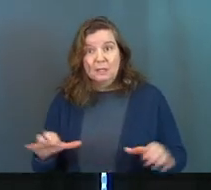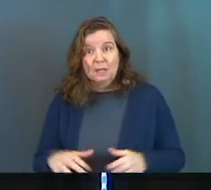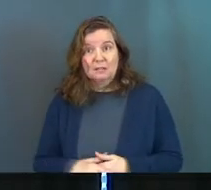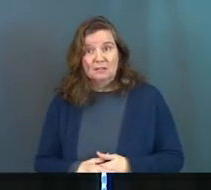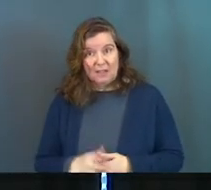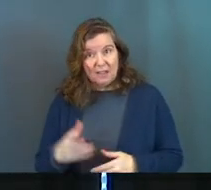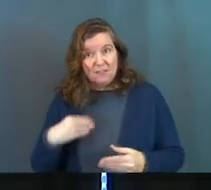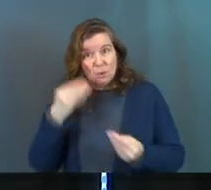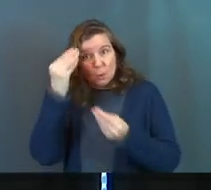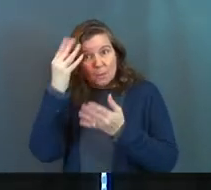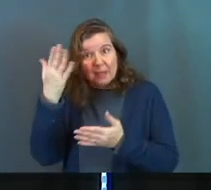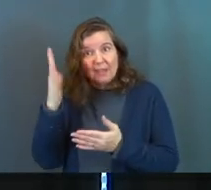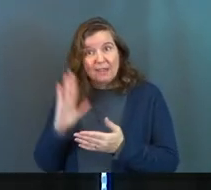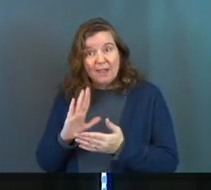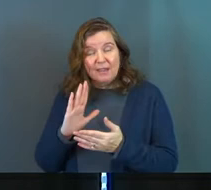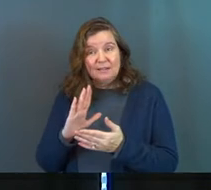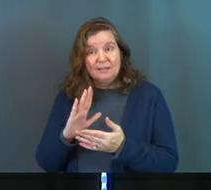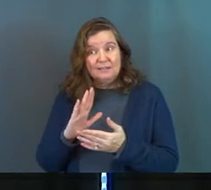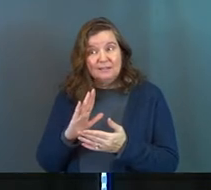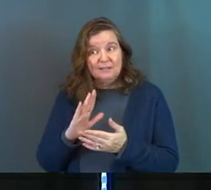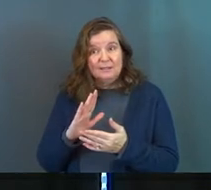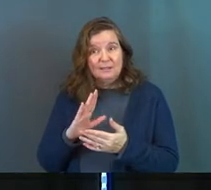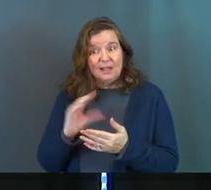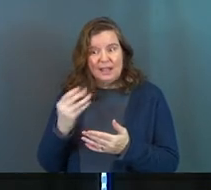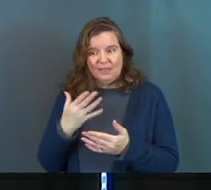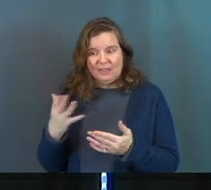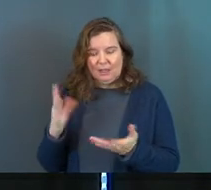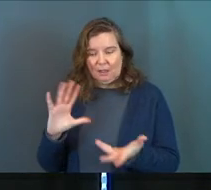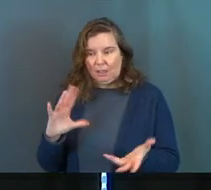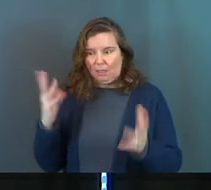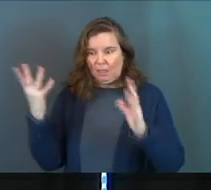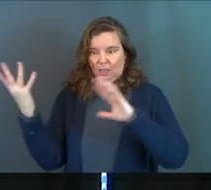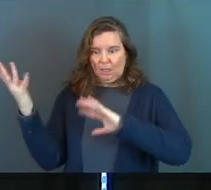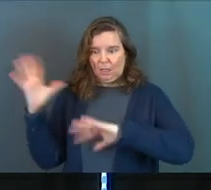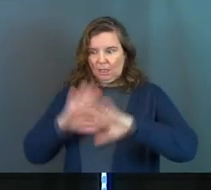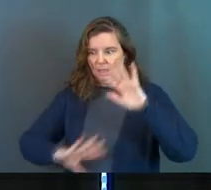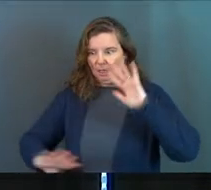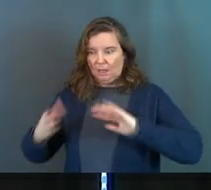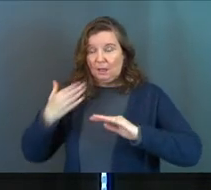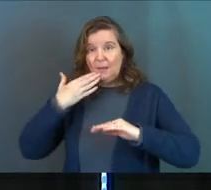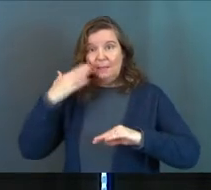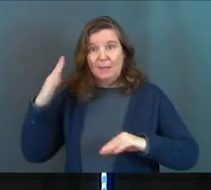does. You ever obey God and have everything go bad?